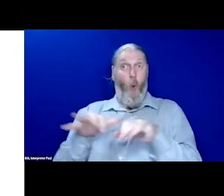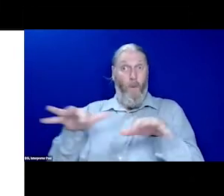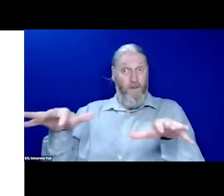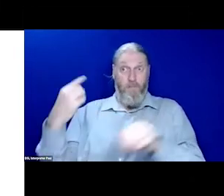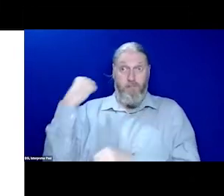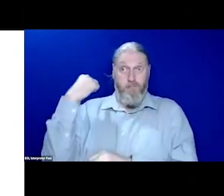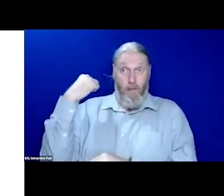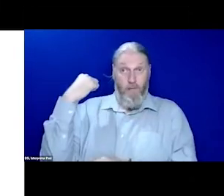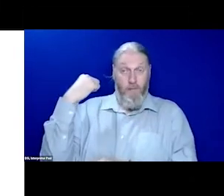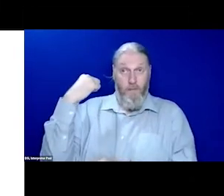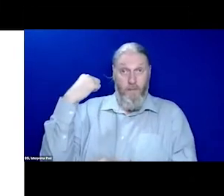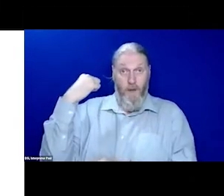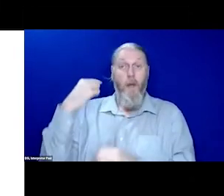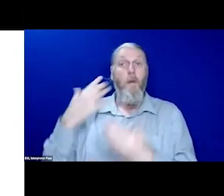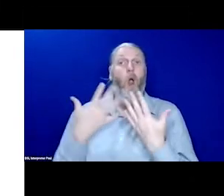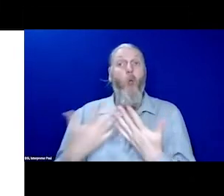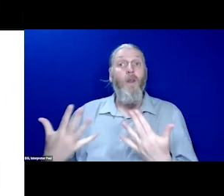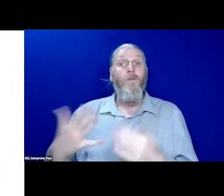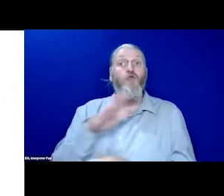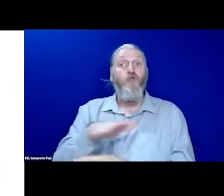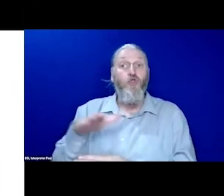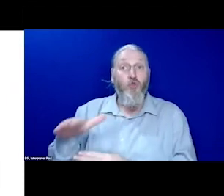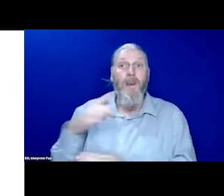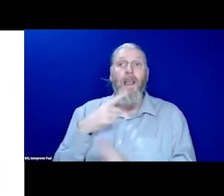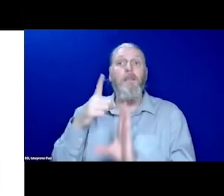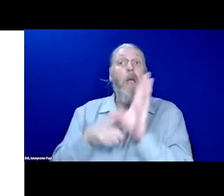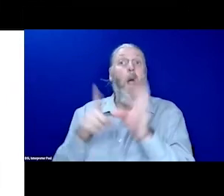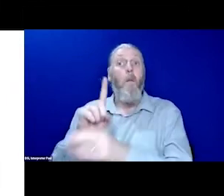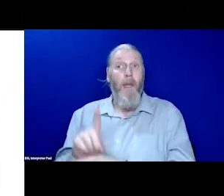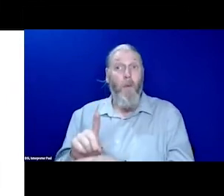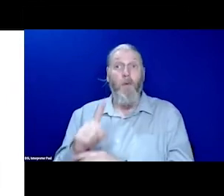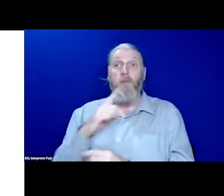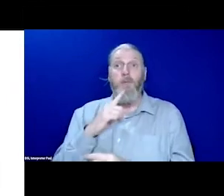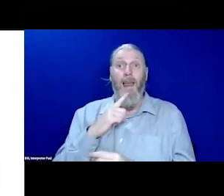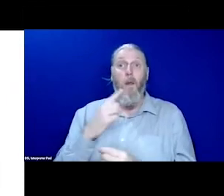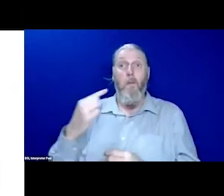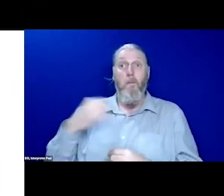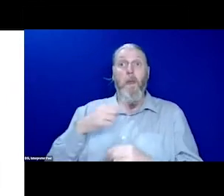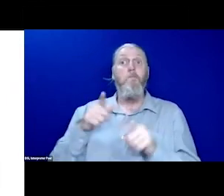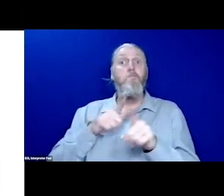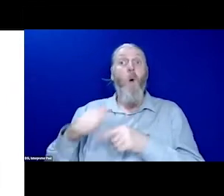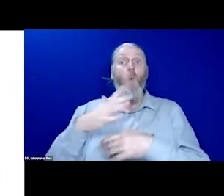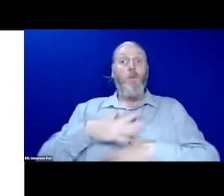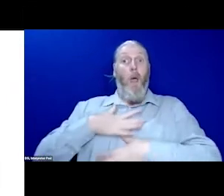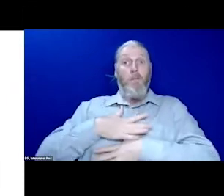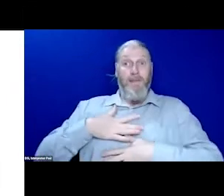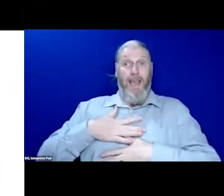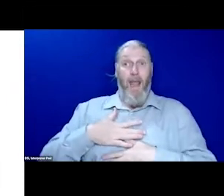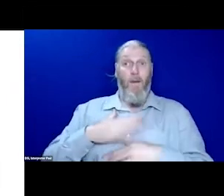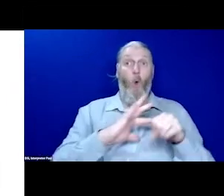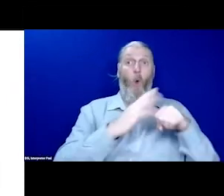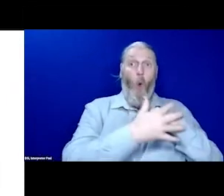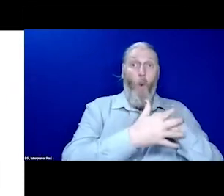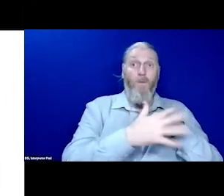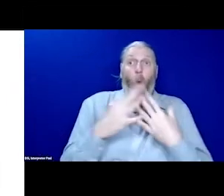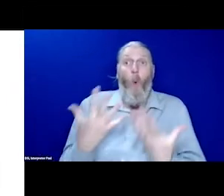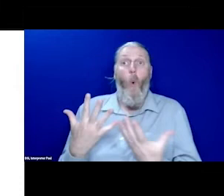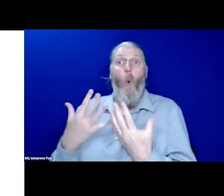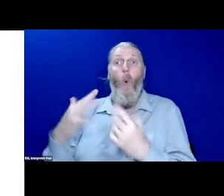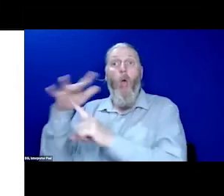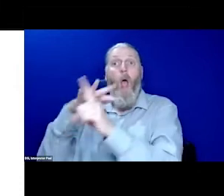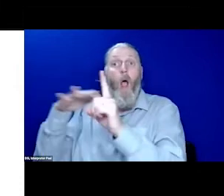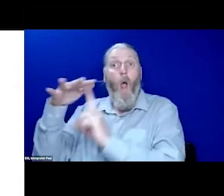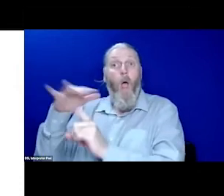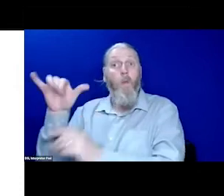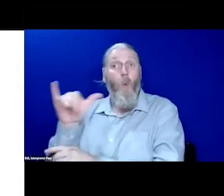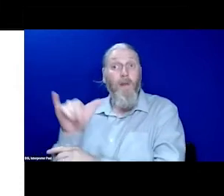saying that climate was more distressing than COVID, which was quite surprising when they were saying that COVID was understandably